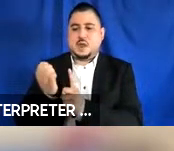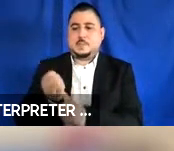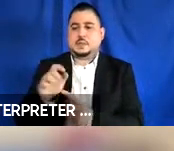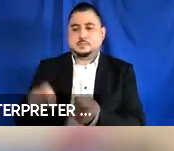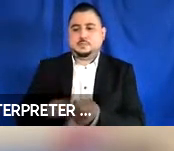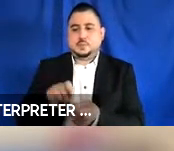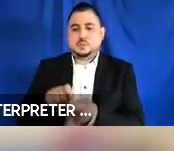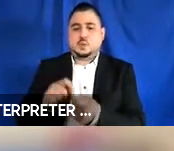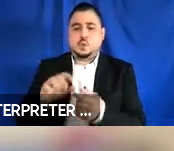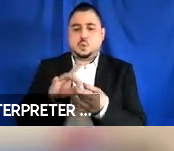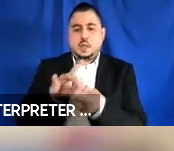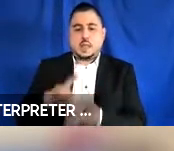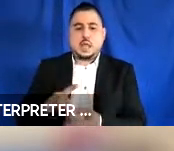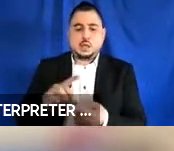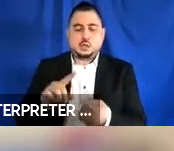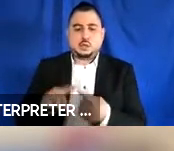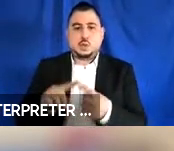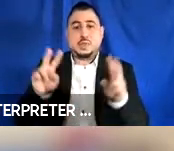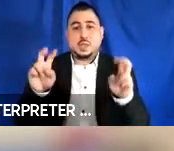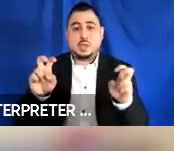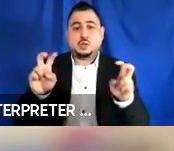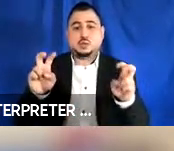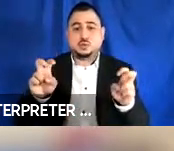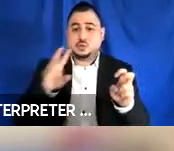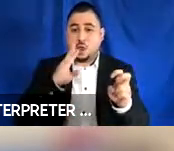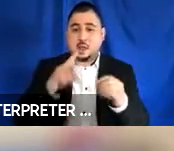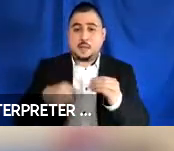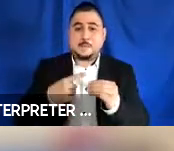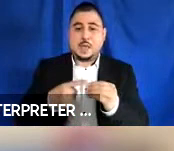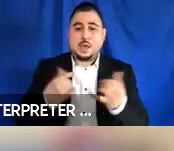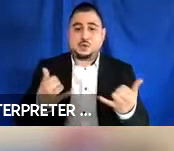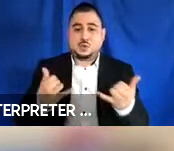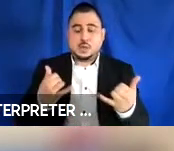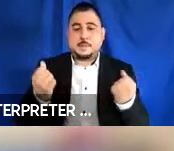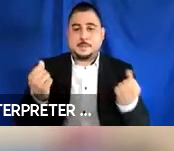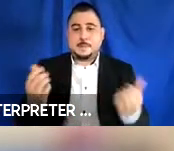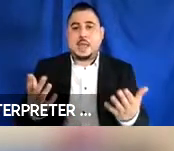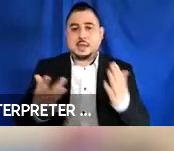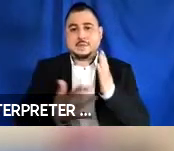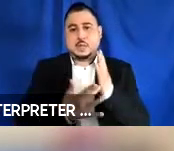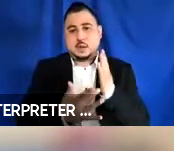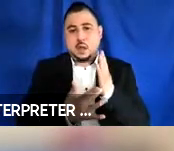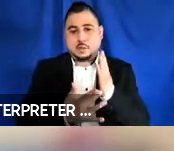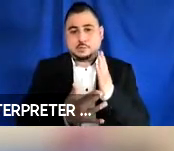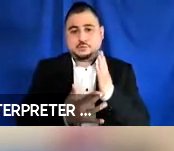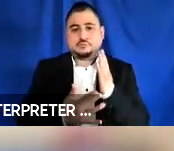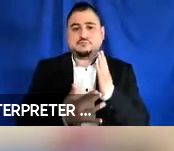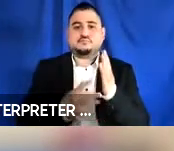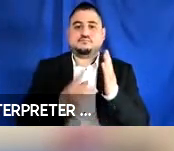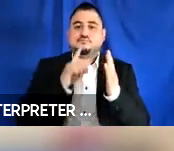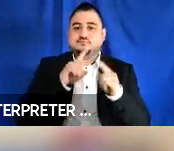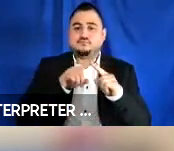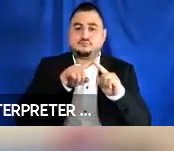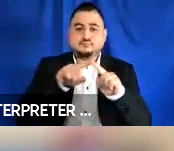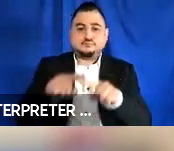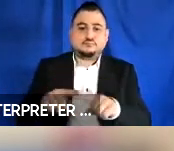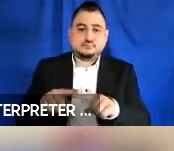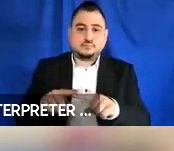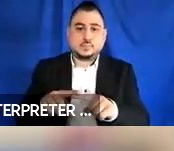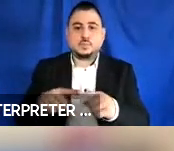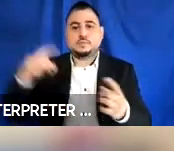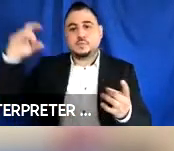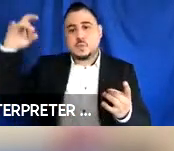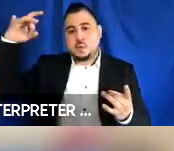it comes to the issue you're talking about today, so many of the technologies are reliant on